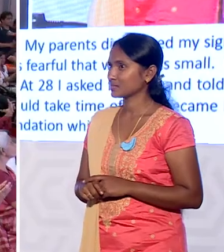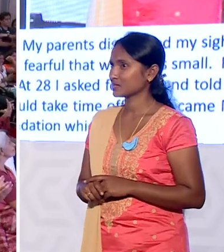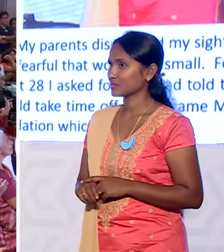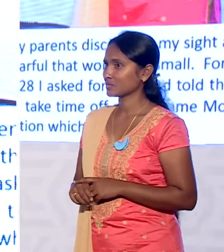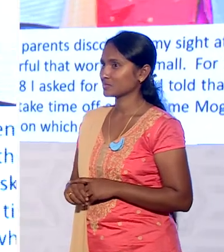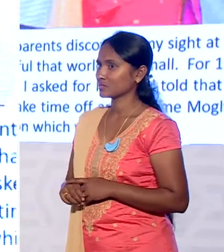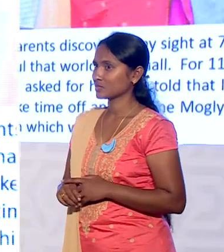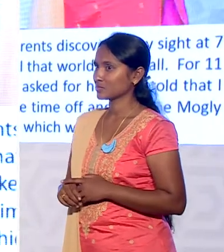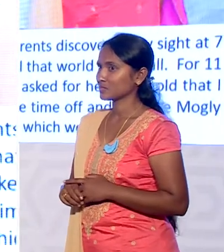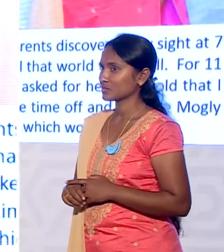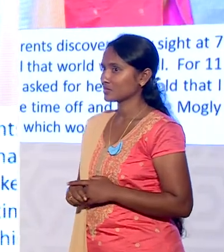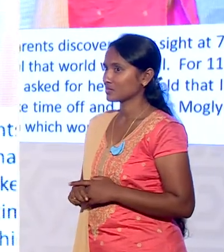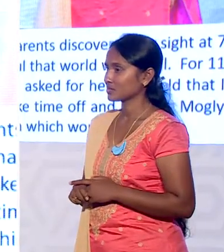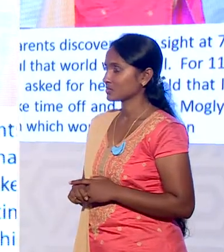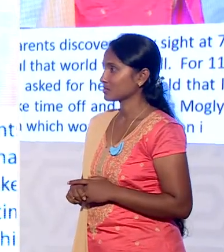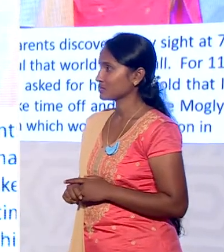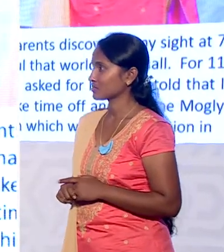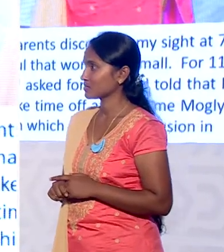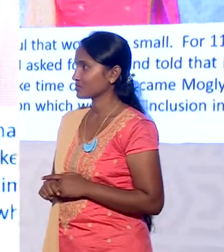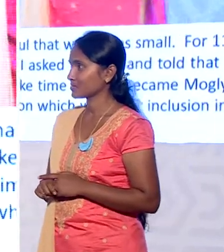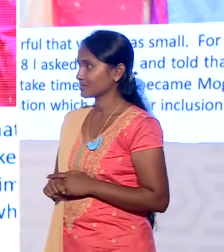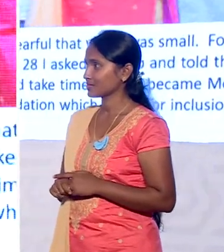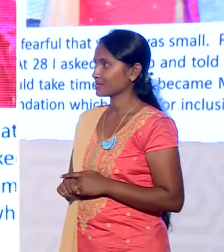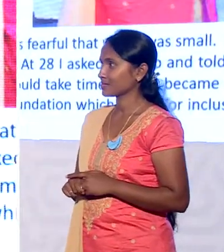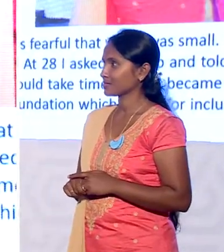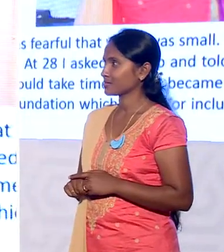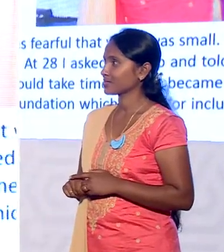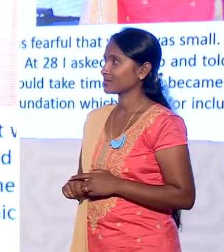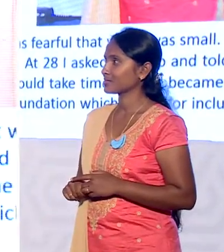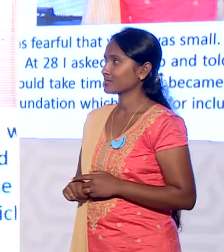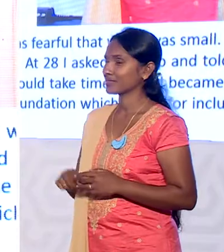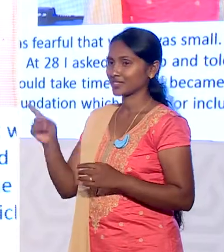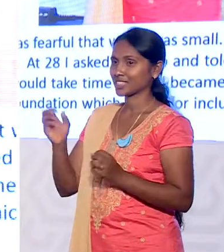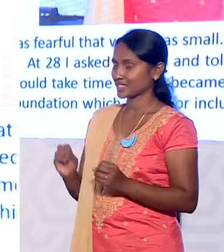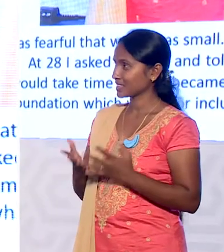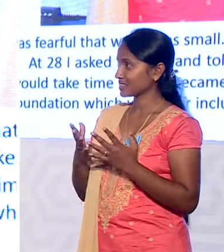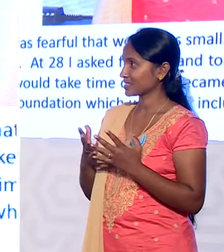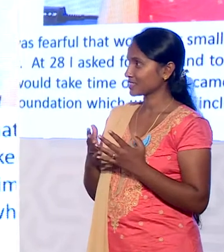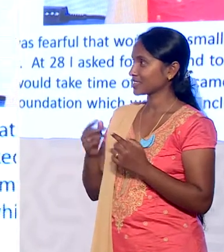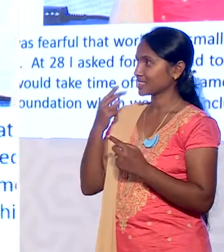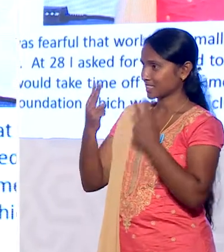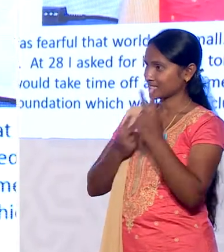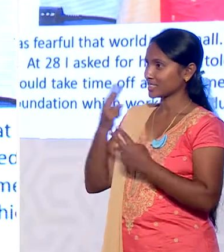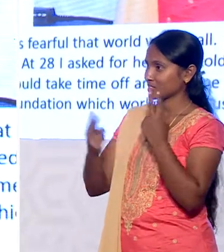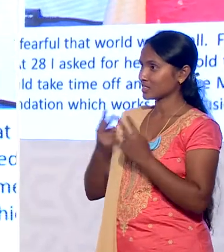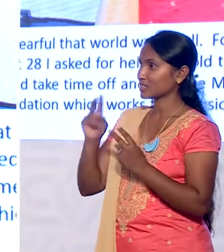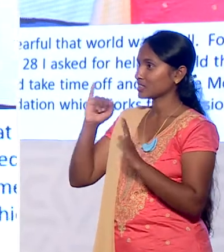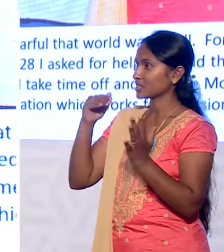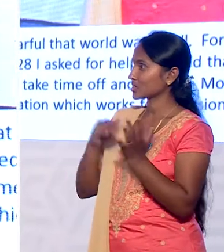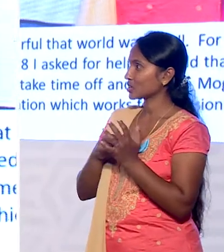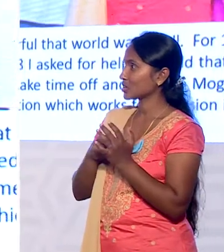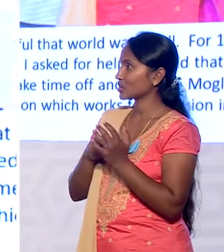And because I'm Irish, Catholic, and guilty, I couldn't just do it just for self-discovery. So we raised enough money to pay for 6,000